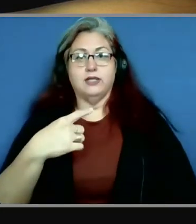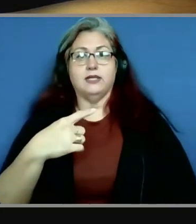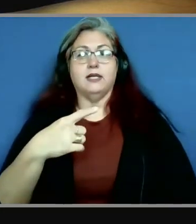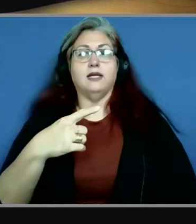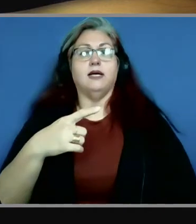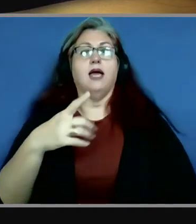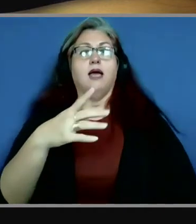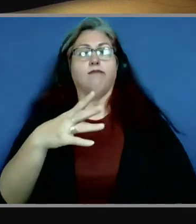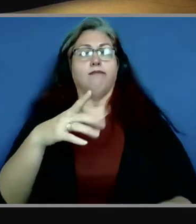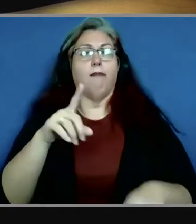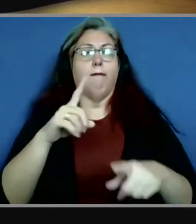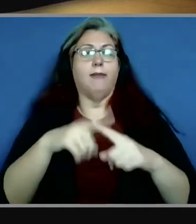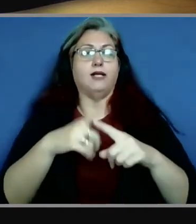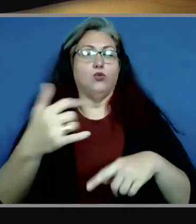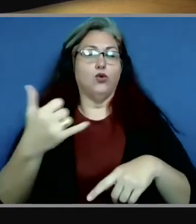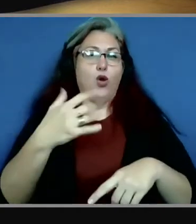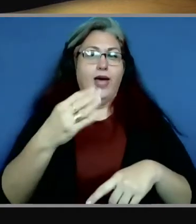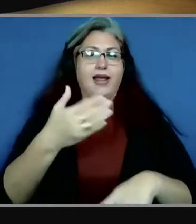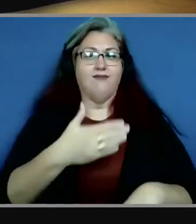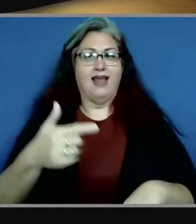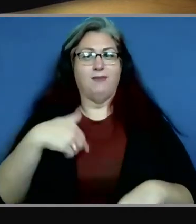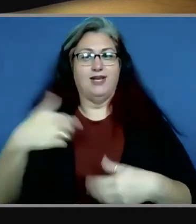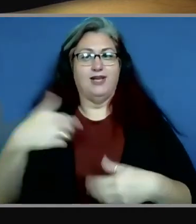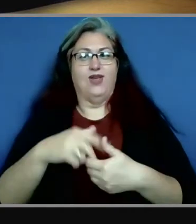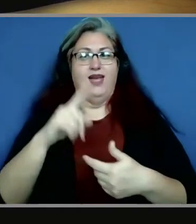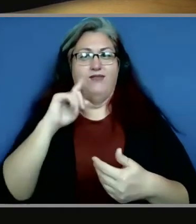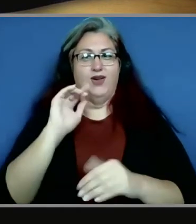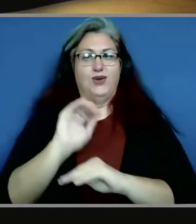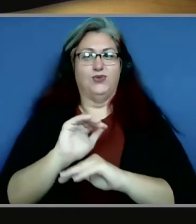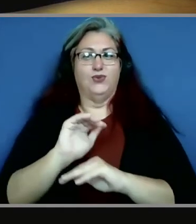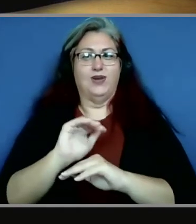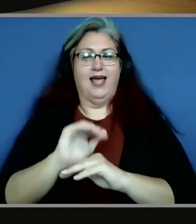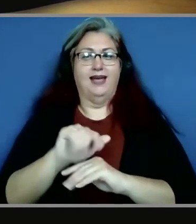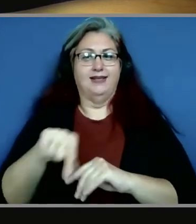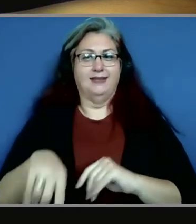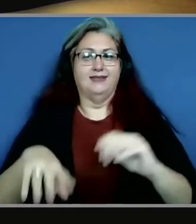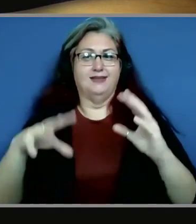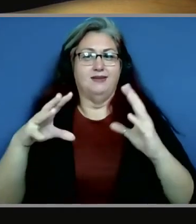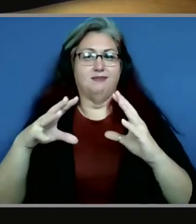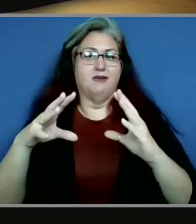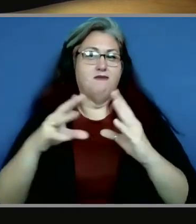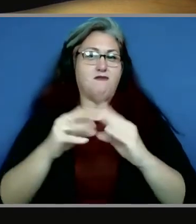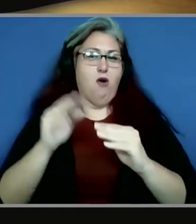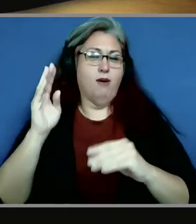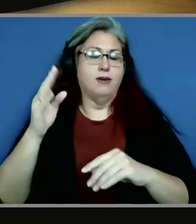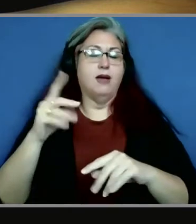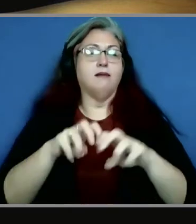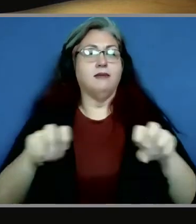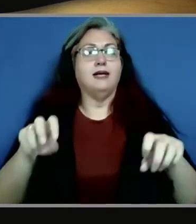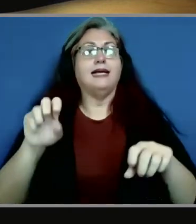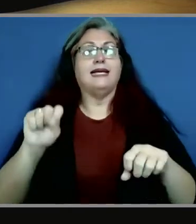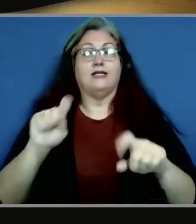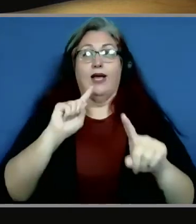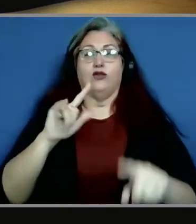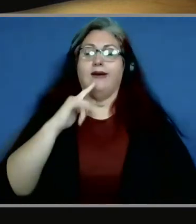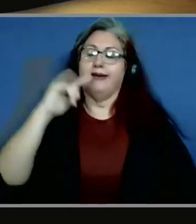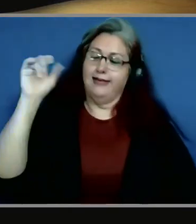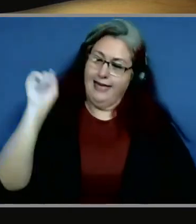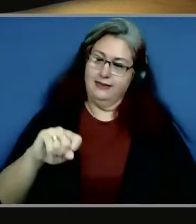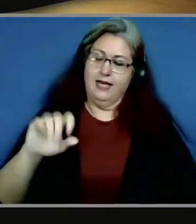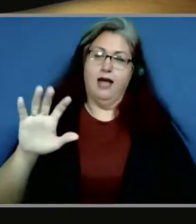call, inviting me to participate in tonight's forum. To answer your question first, yes, I would support